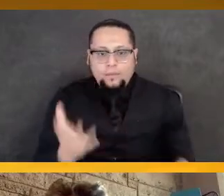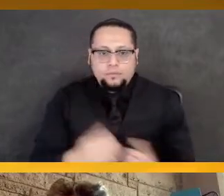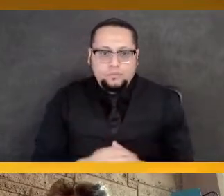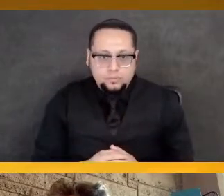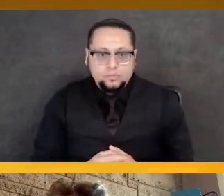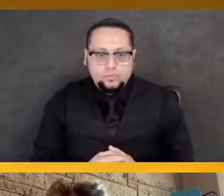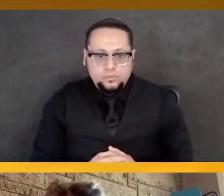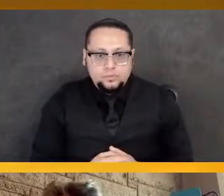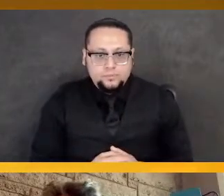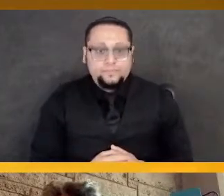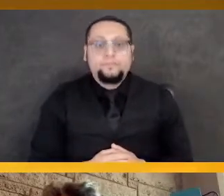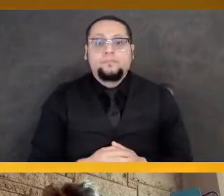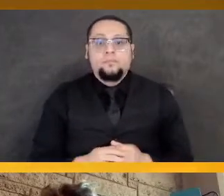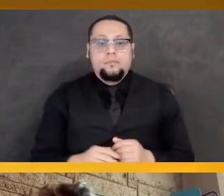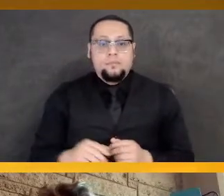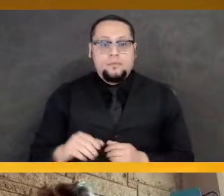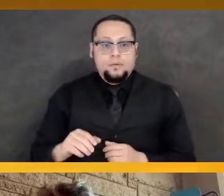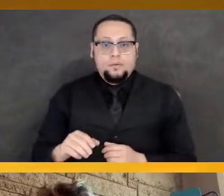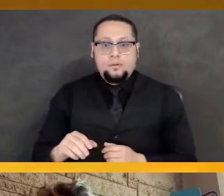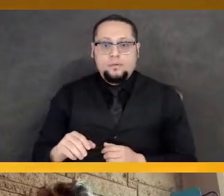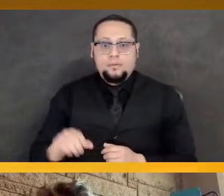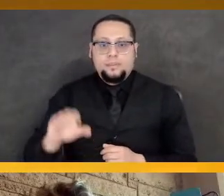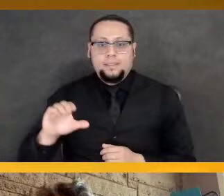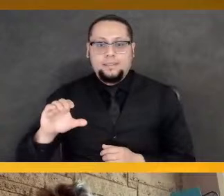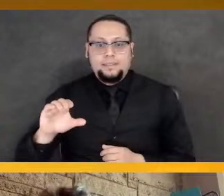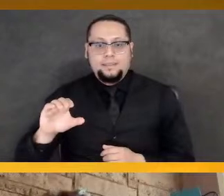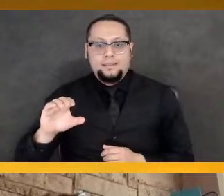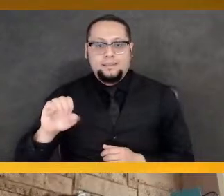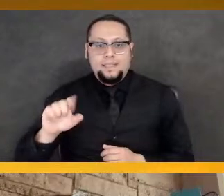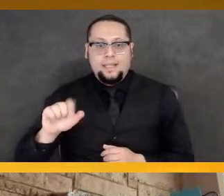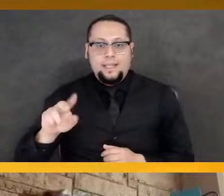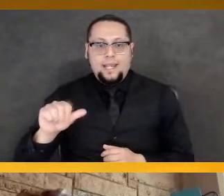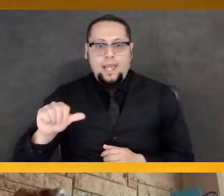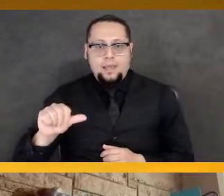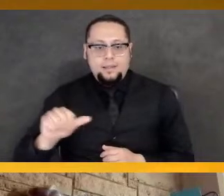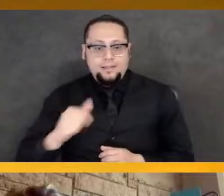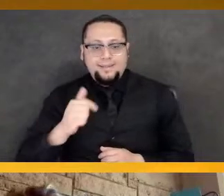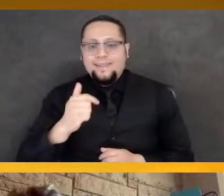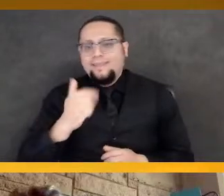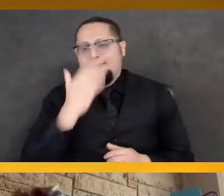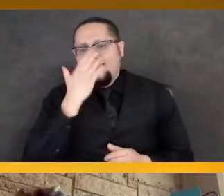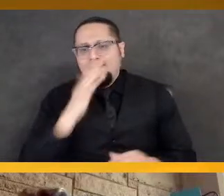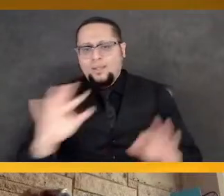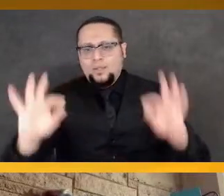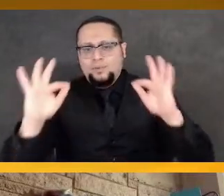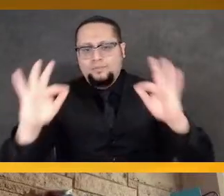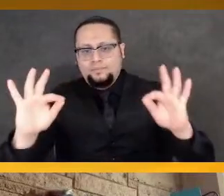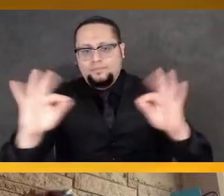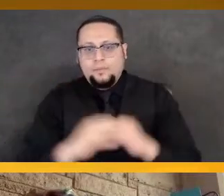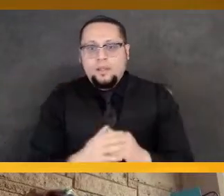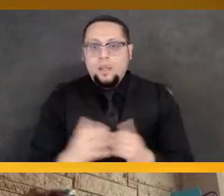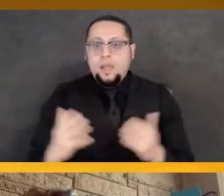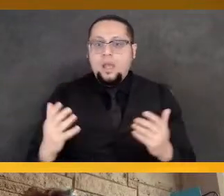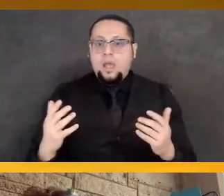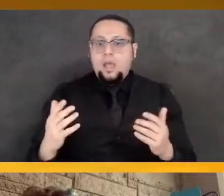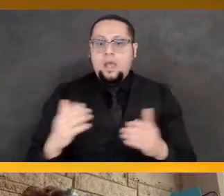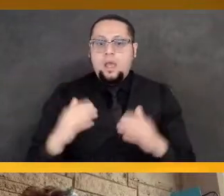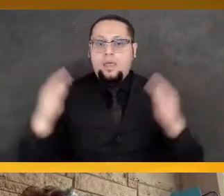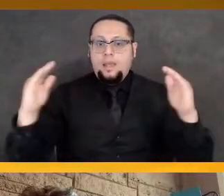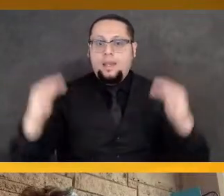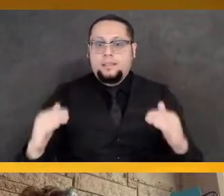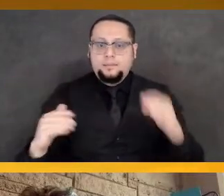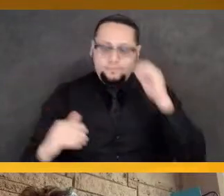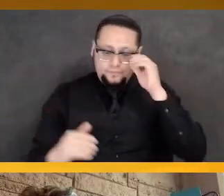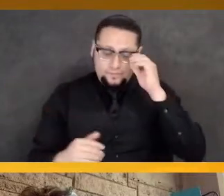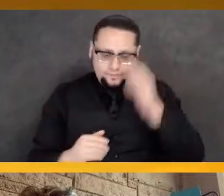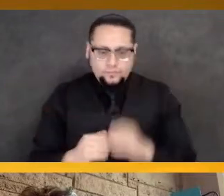Thank you for that. For the next question, I just wanted to go ahead and ask, what are the systems